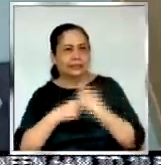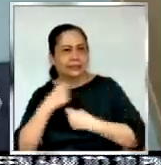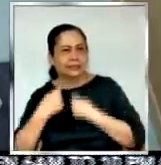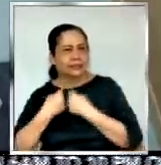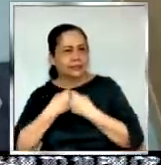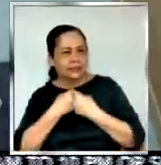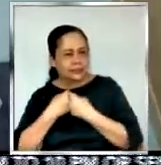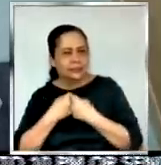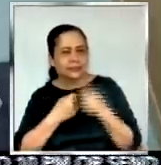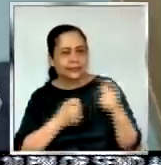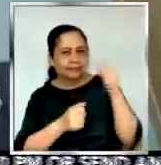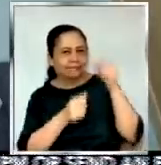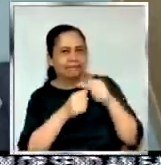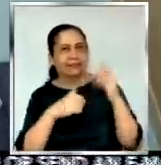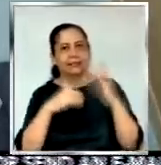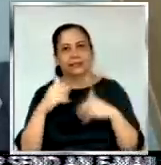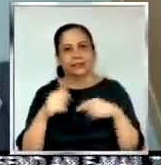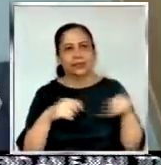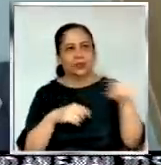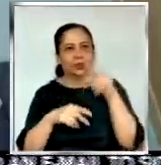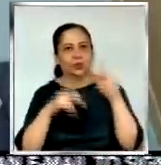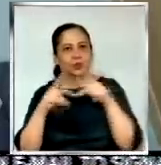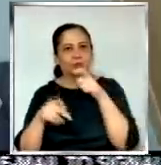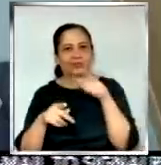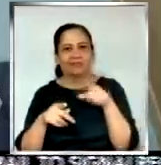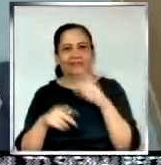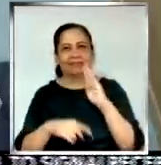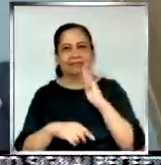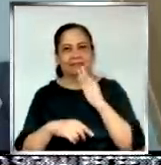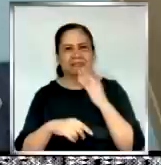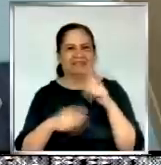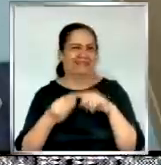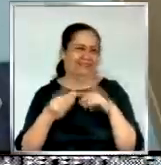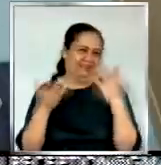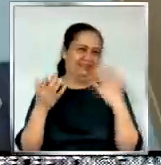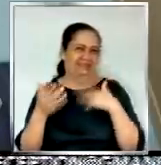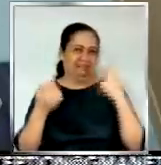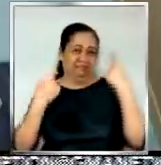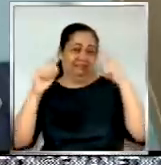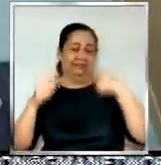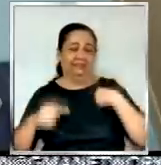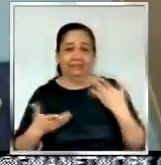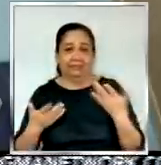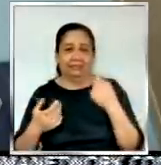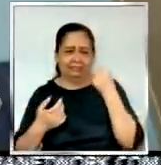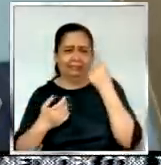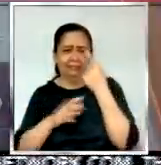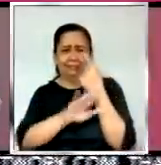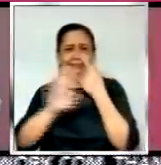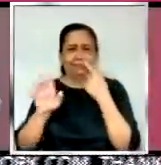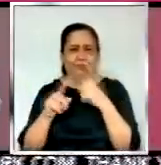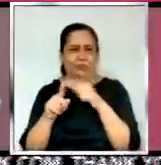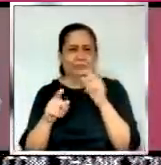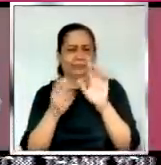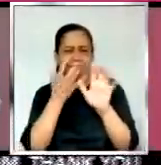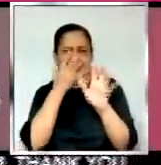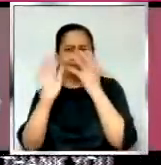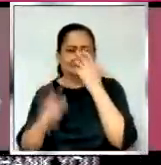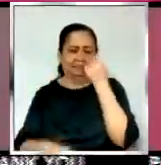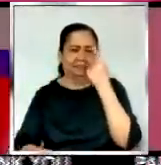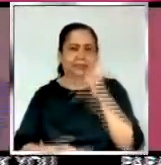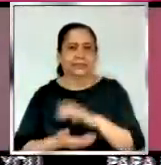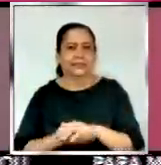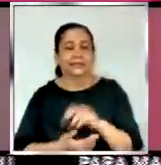struggling, rather than those people who are bitter about, you know, my success. I need to understand where they're coming from. Aubrey